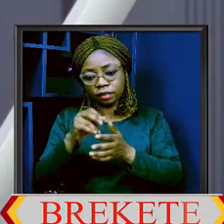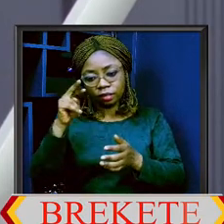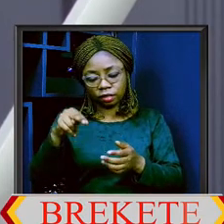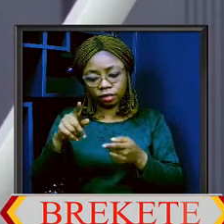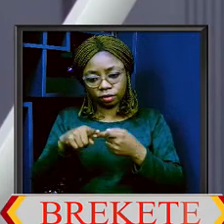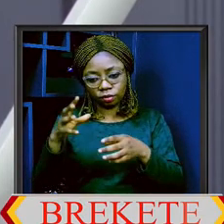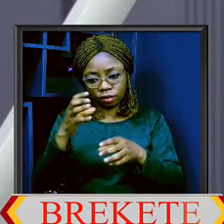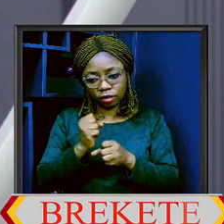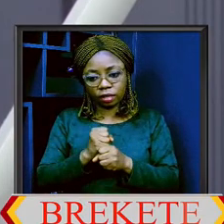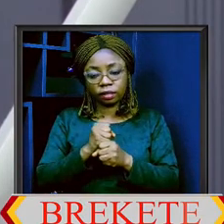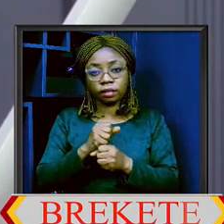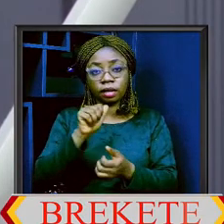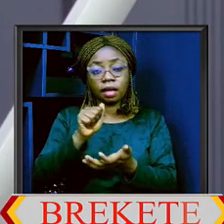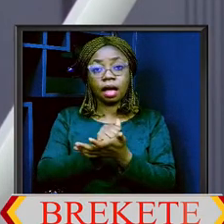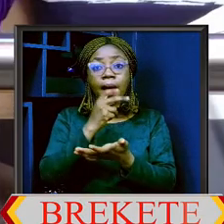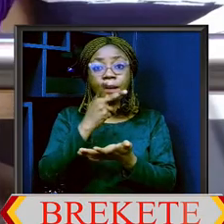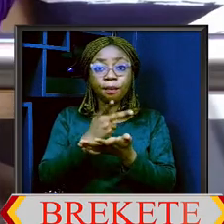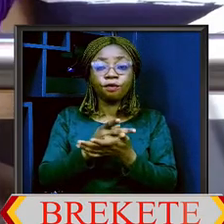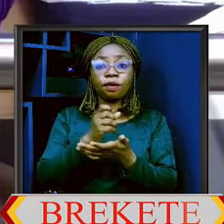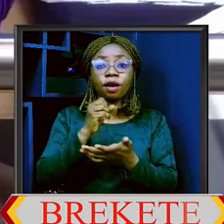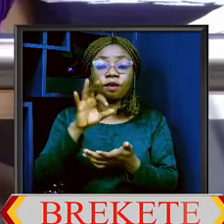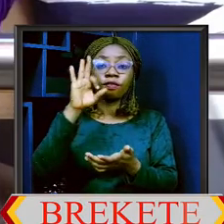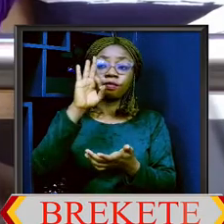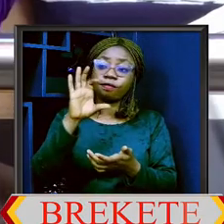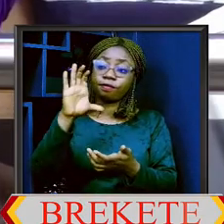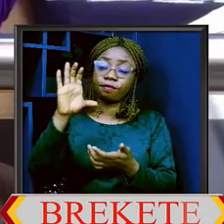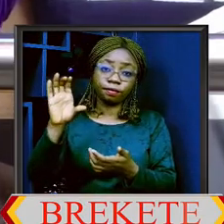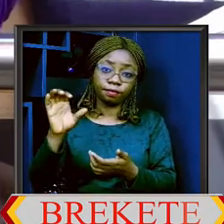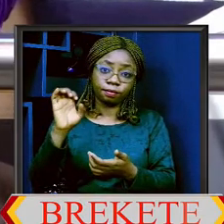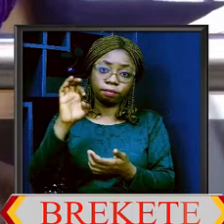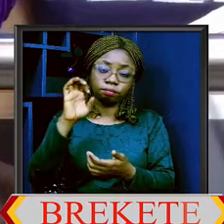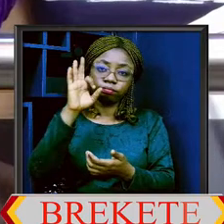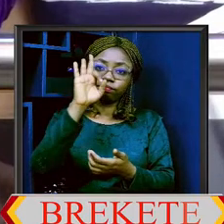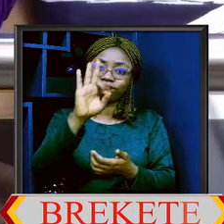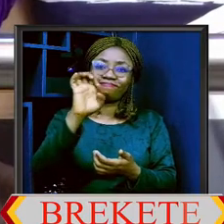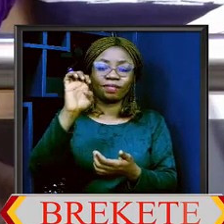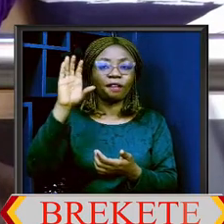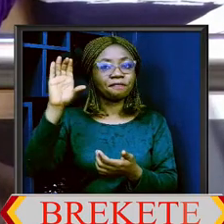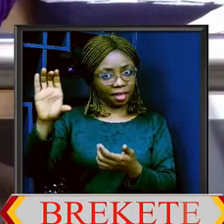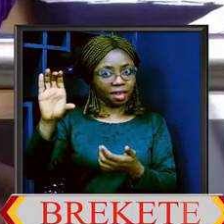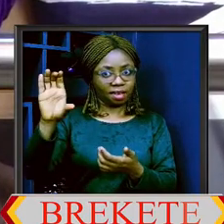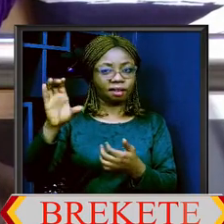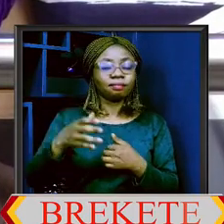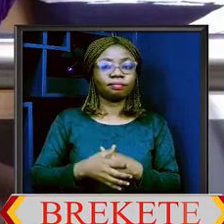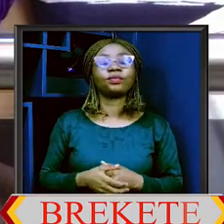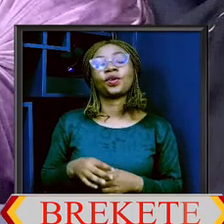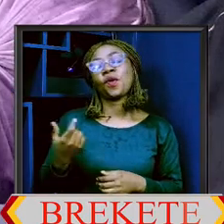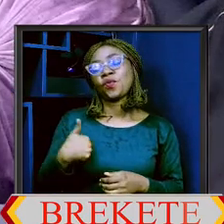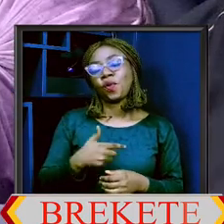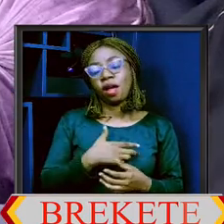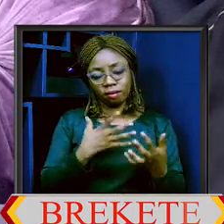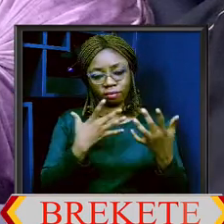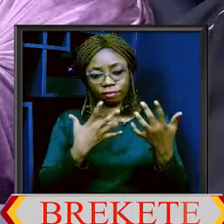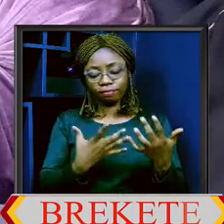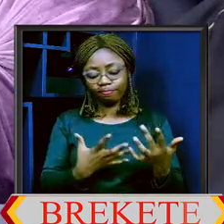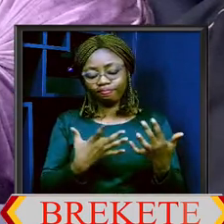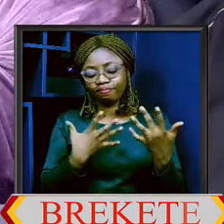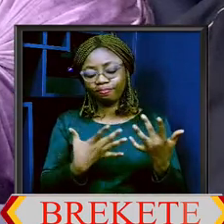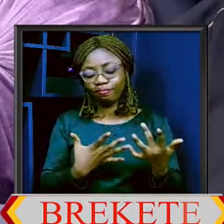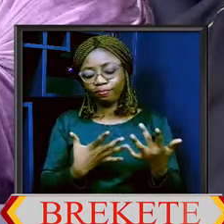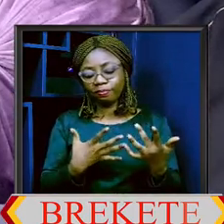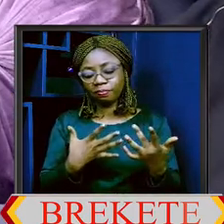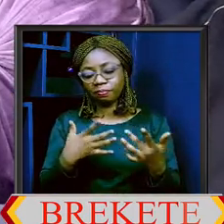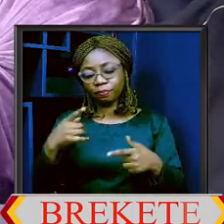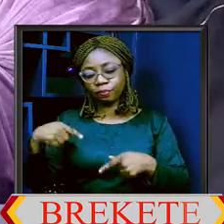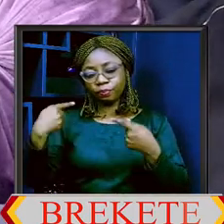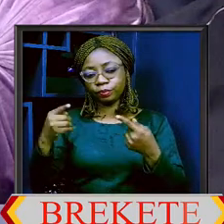seek the approval of the Federal Executive Council so we're waiting on the